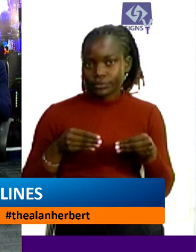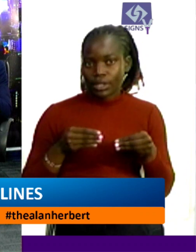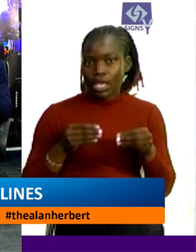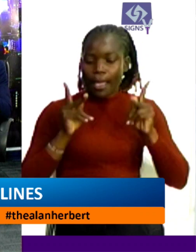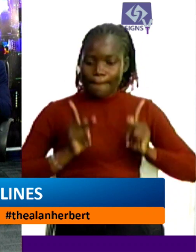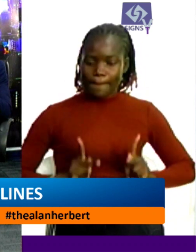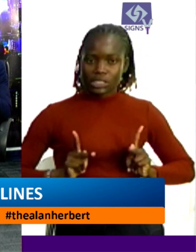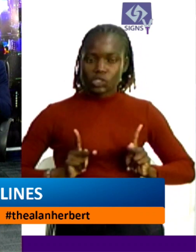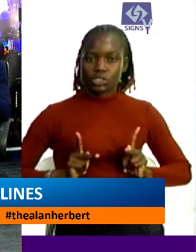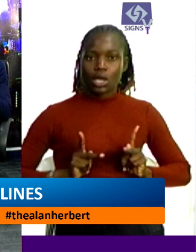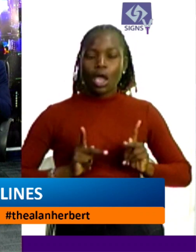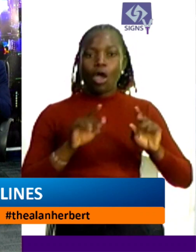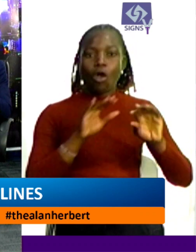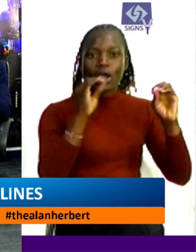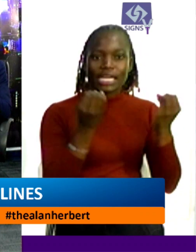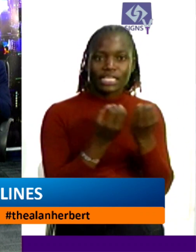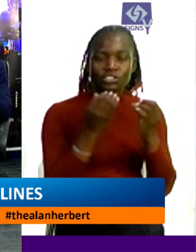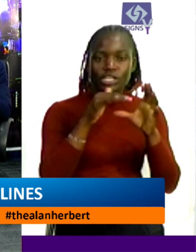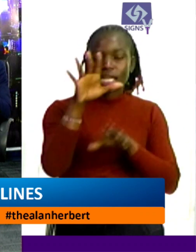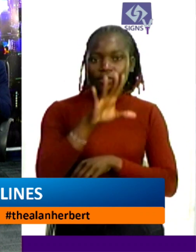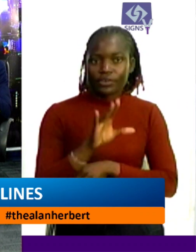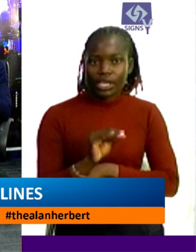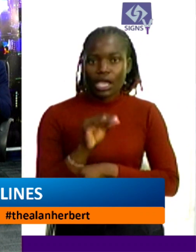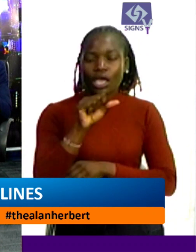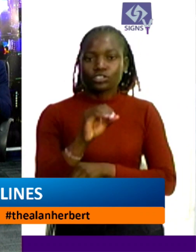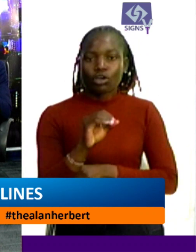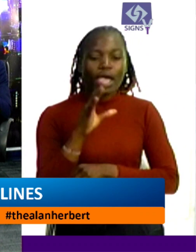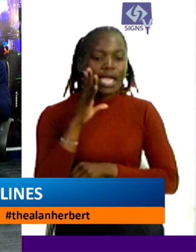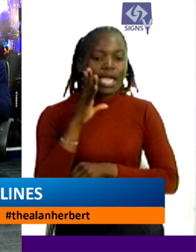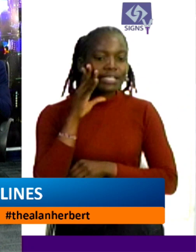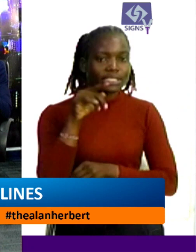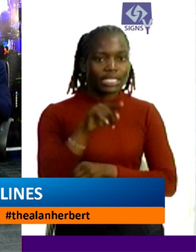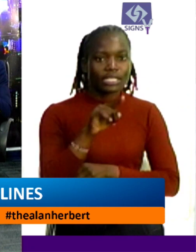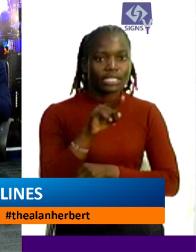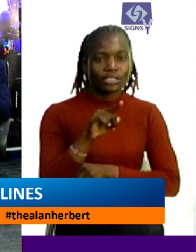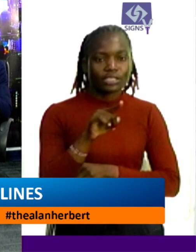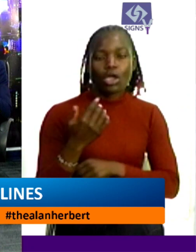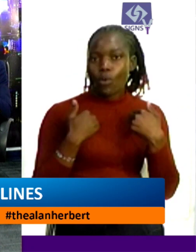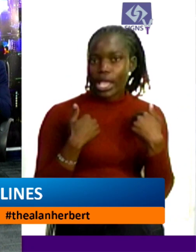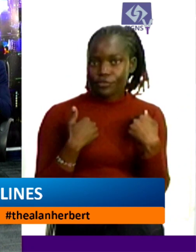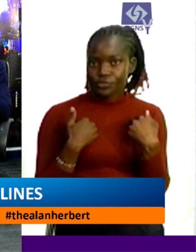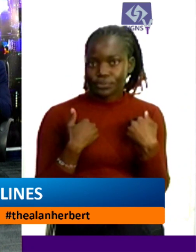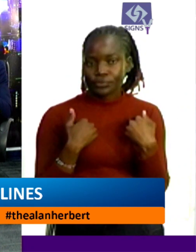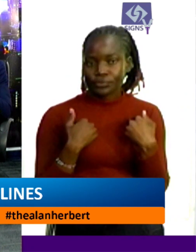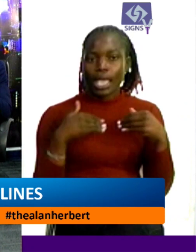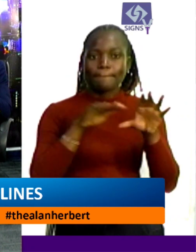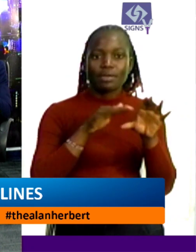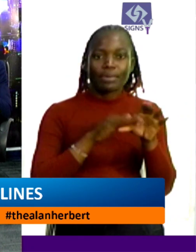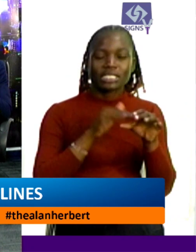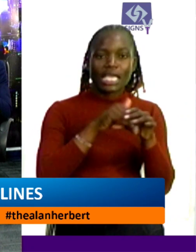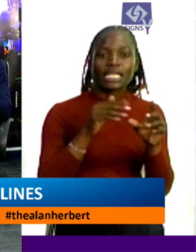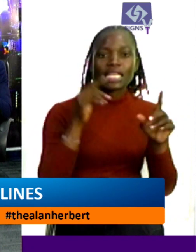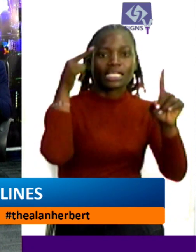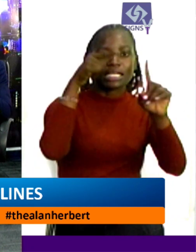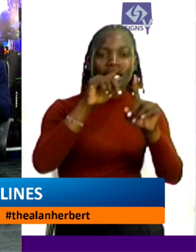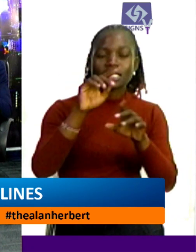persons organizations in Africa. Yeah. So with that experience, we have members in those target countries,